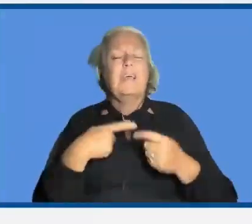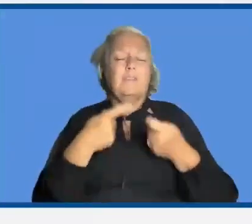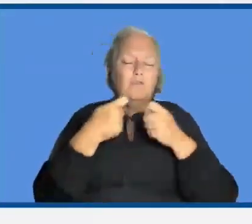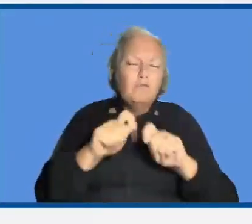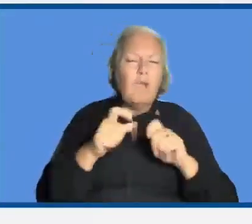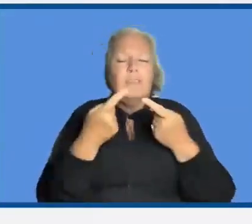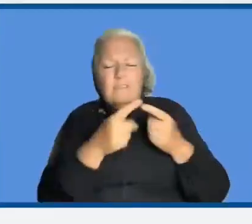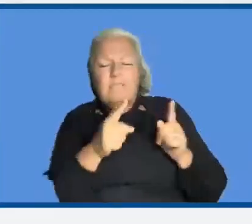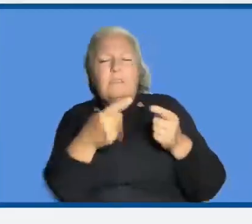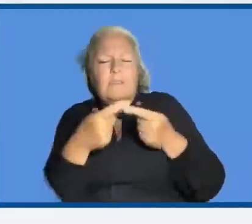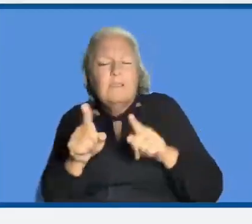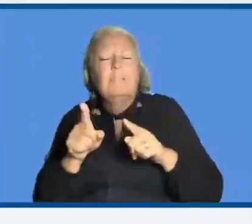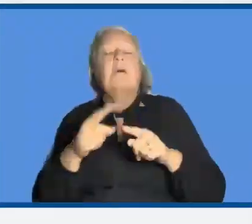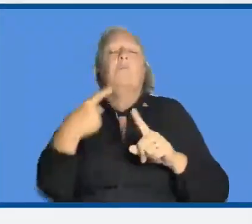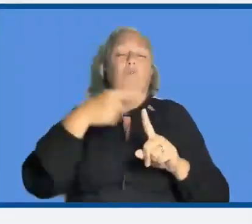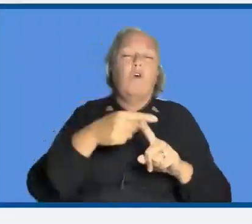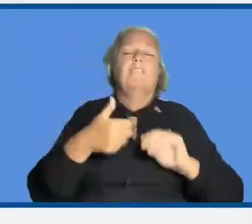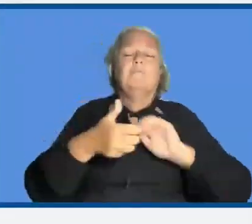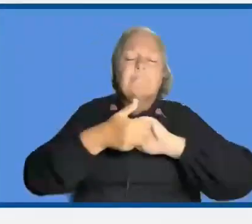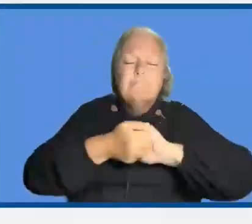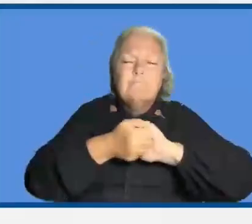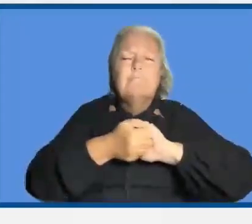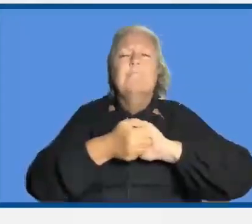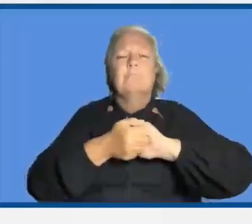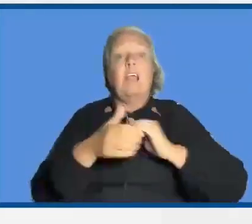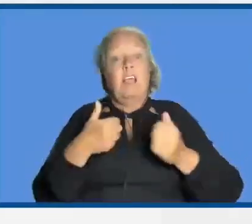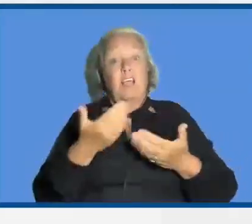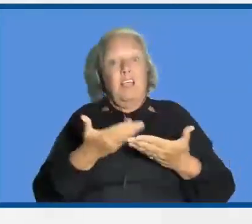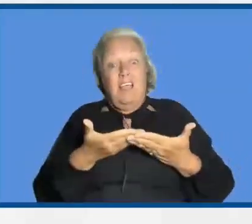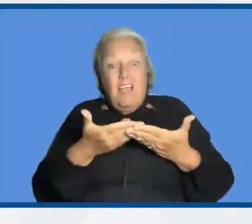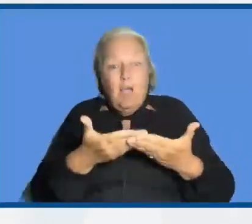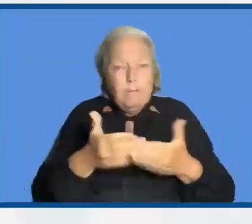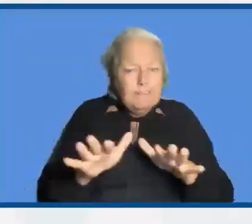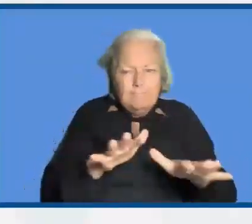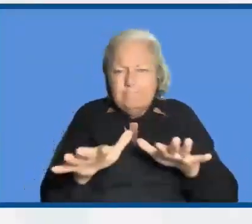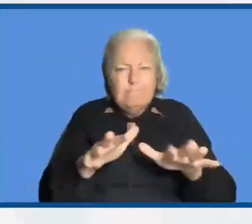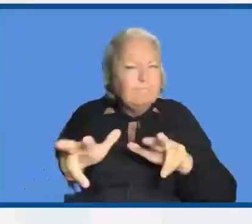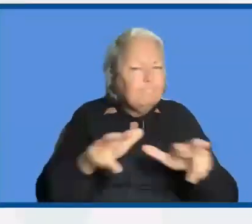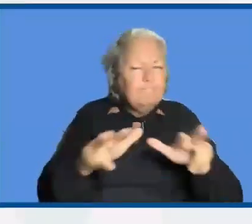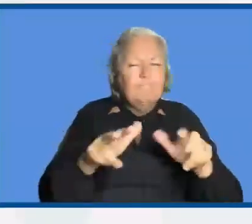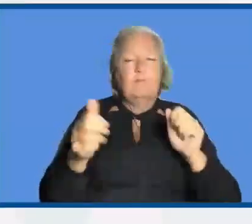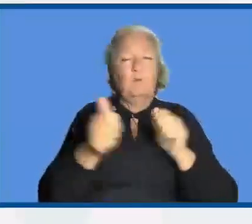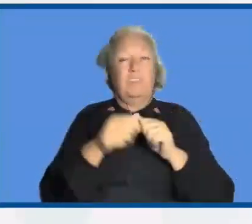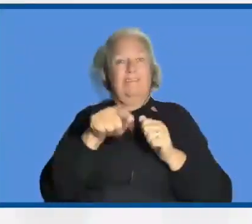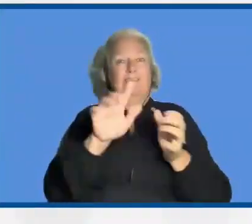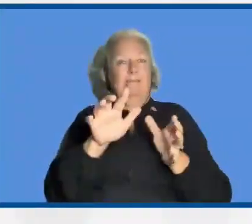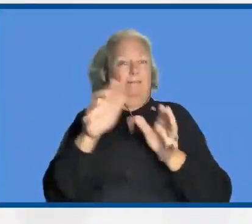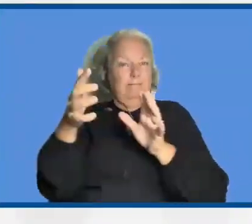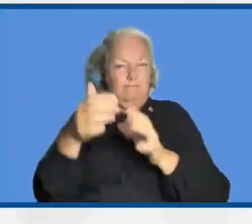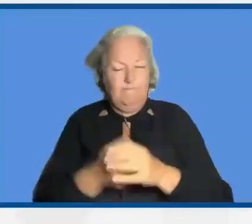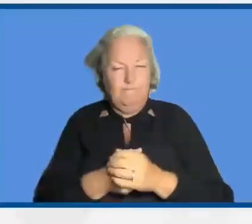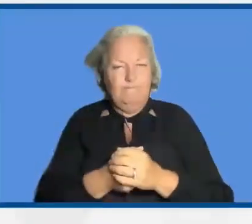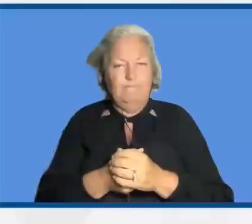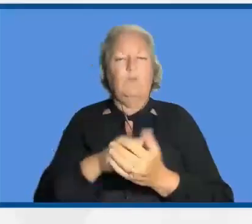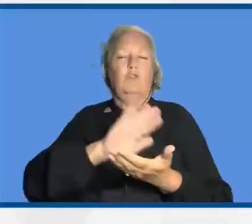are collaborating and helping that crisis. During the second year, we were more